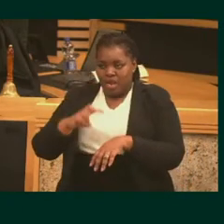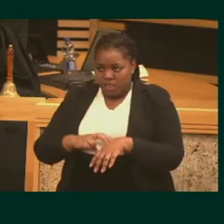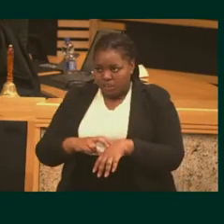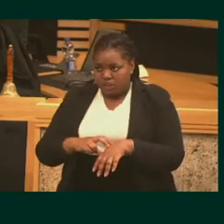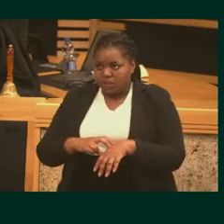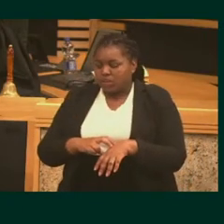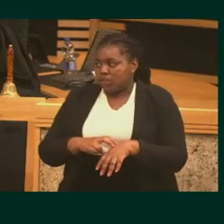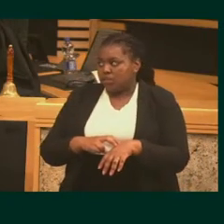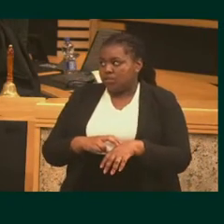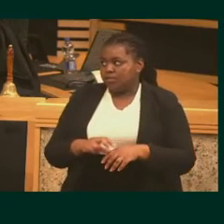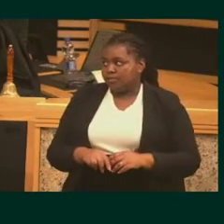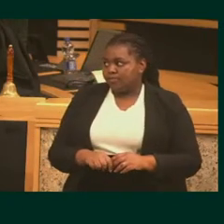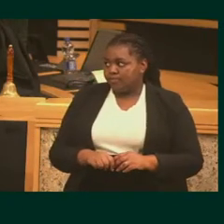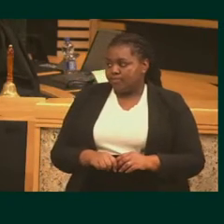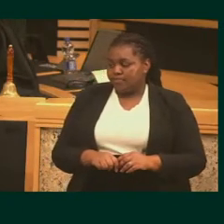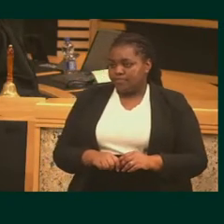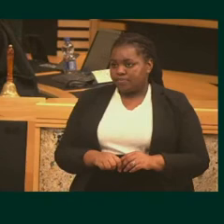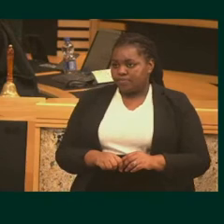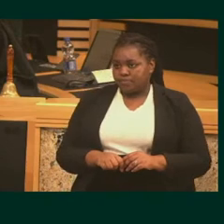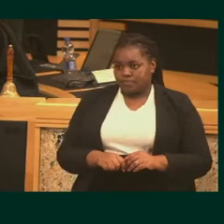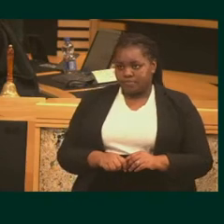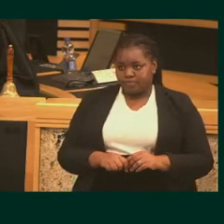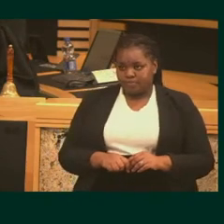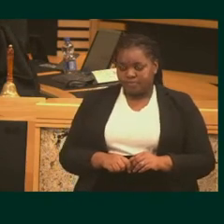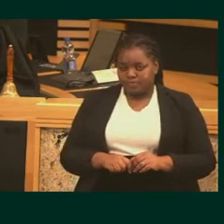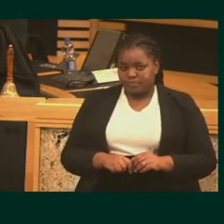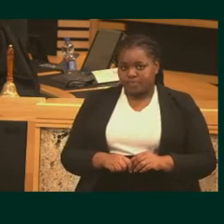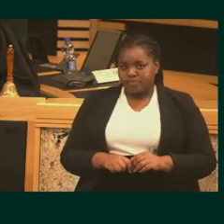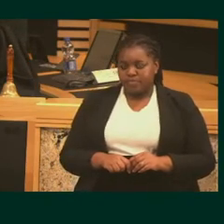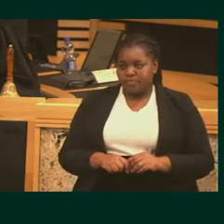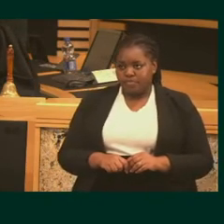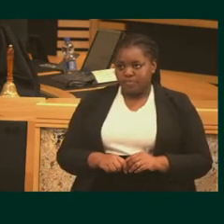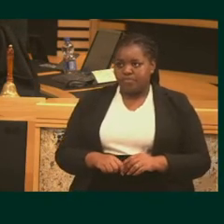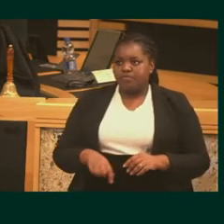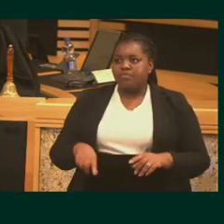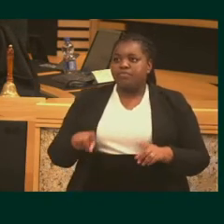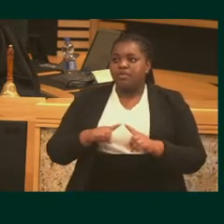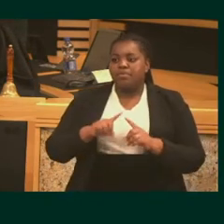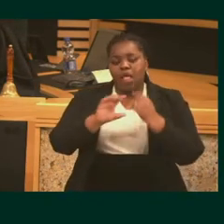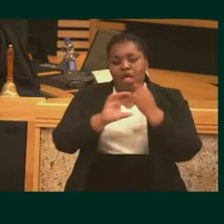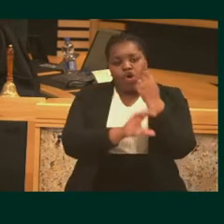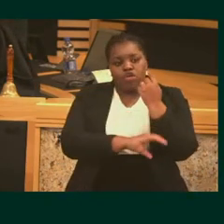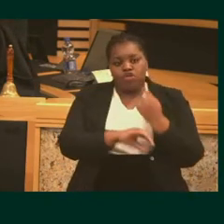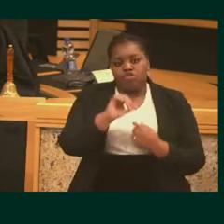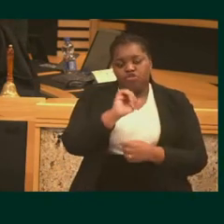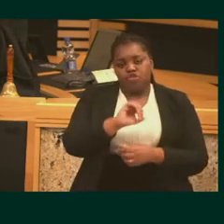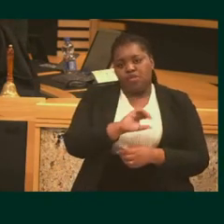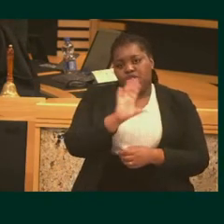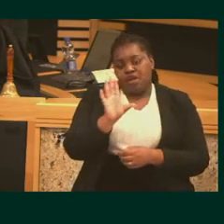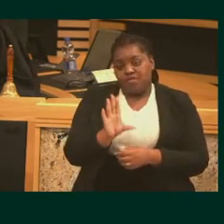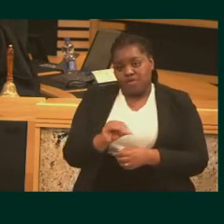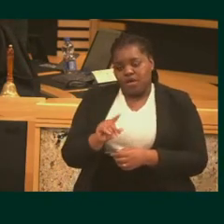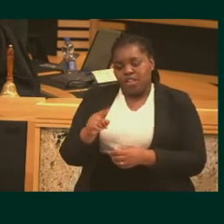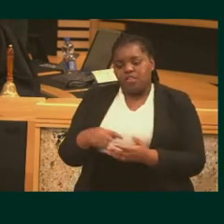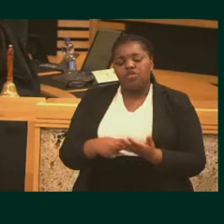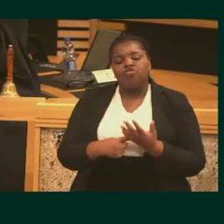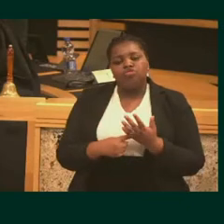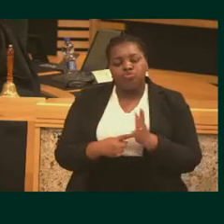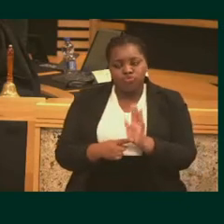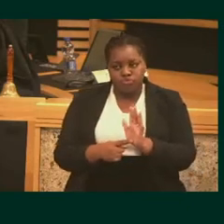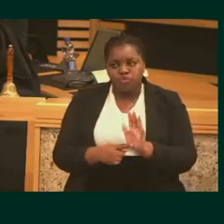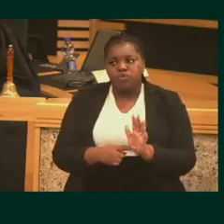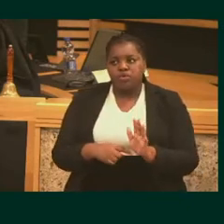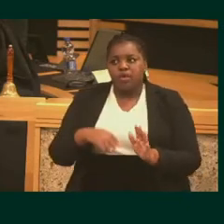in every corner of the globe the preamble to the Constitution of South Africa asures honorable members